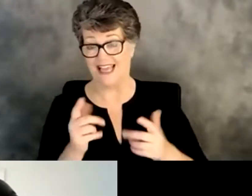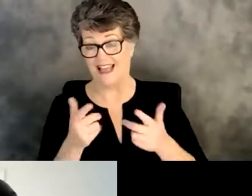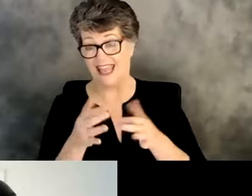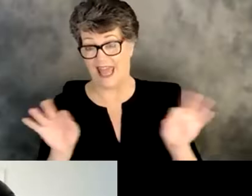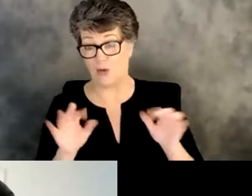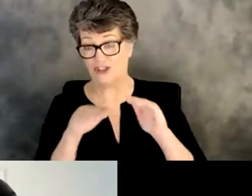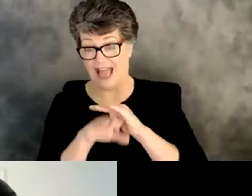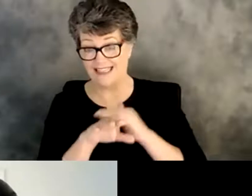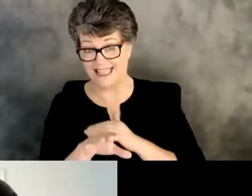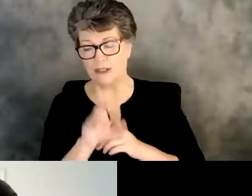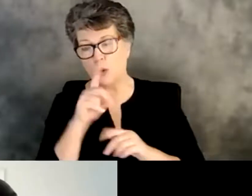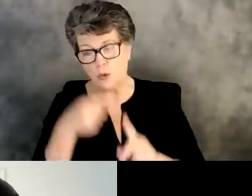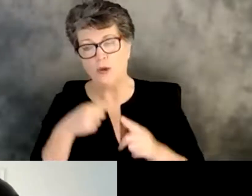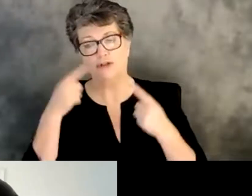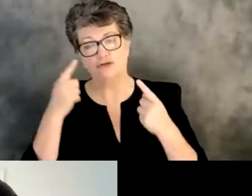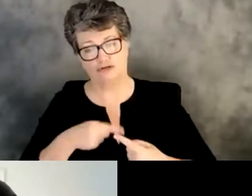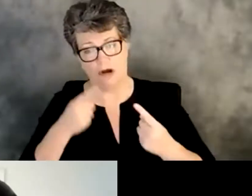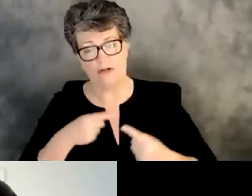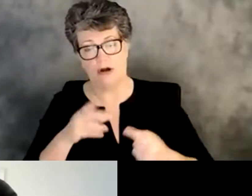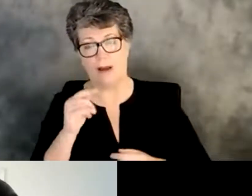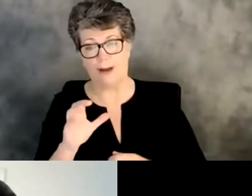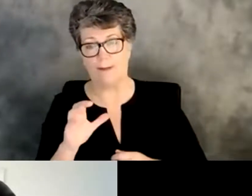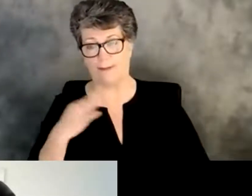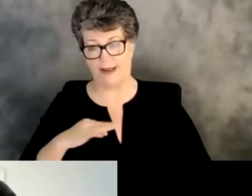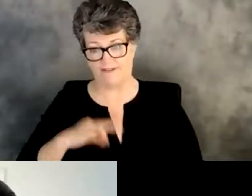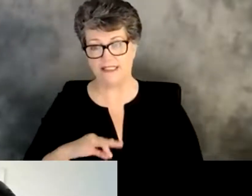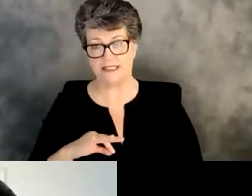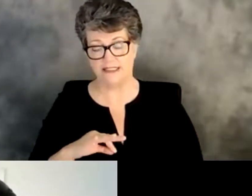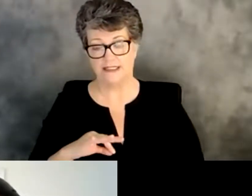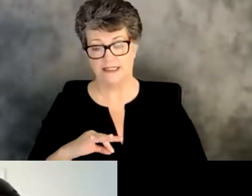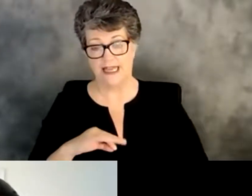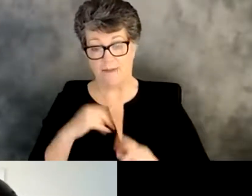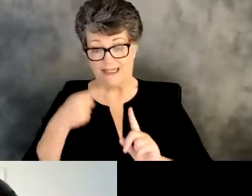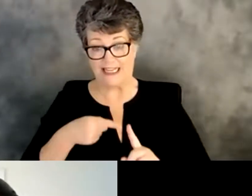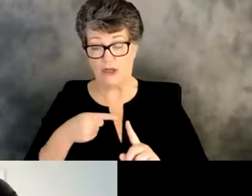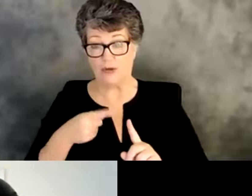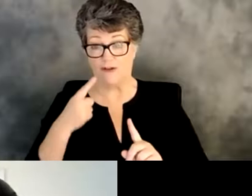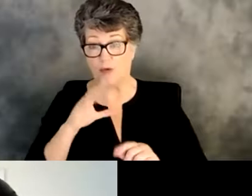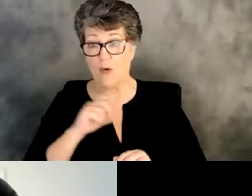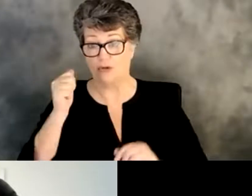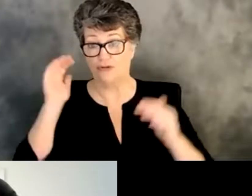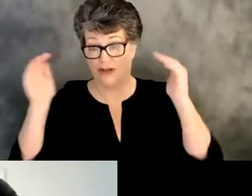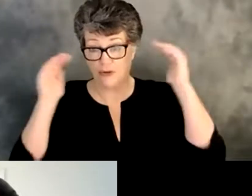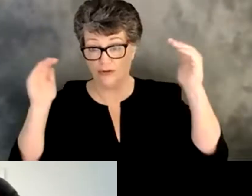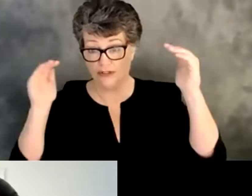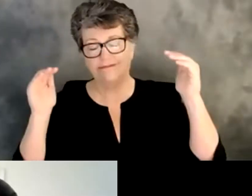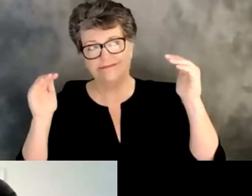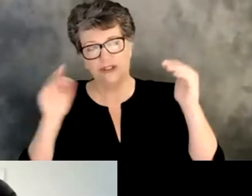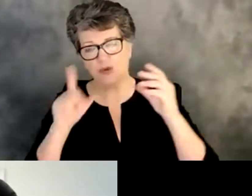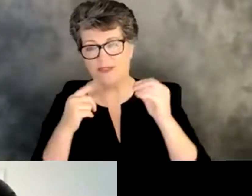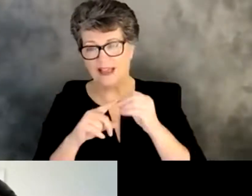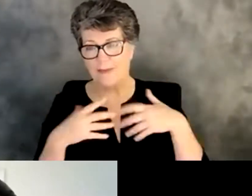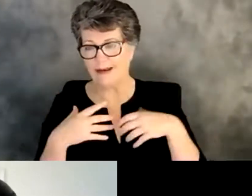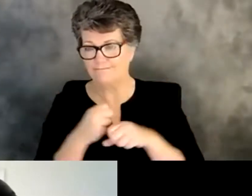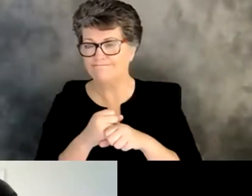a particular struggle around public benefits, and particularly for older adults, that we really need to think of a comprehensive